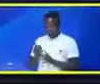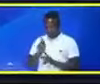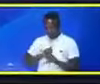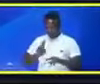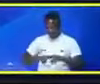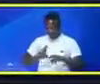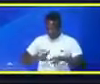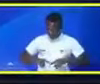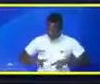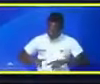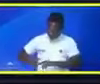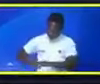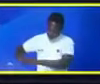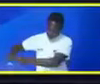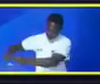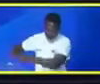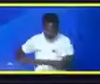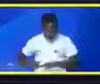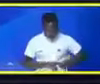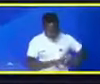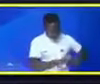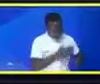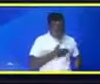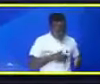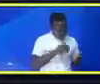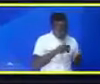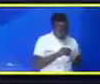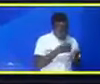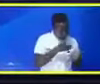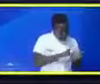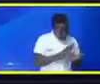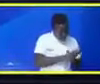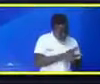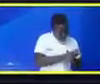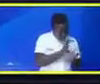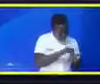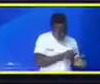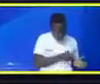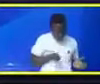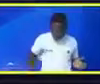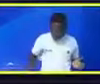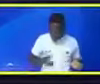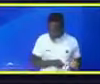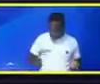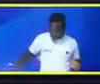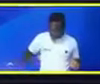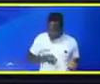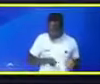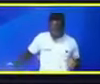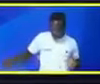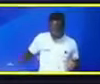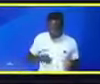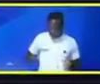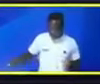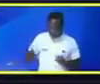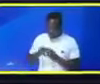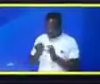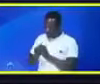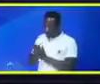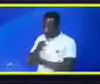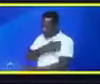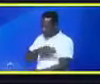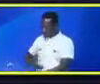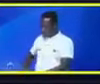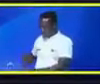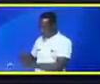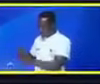person at your left or right so that it's easy for them to pick it up. And then it doesn't interrupt the